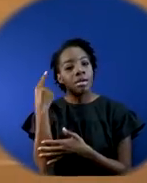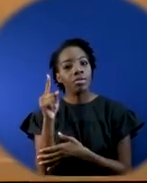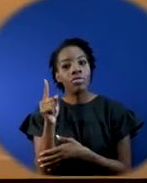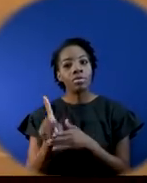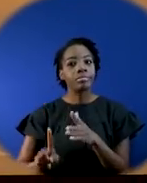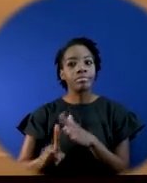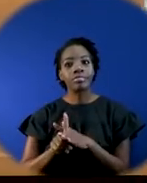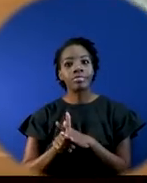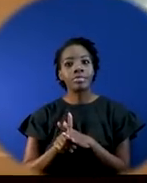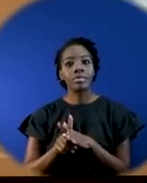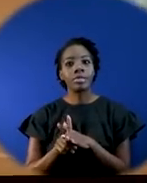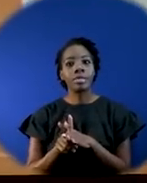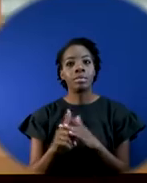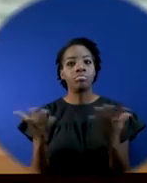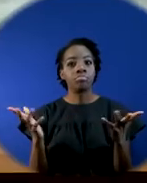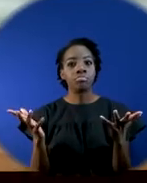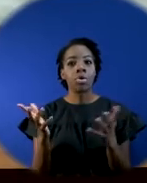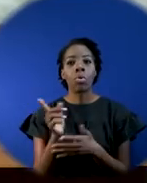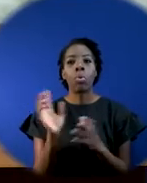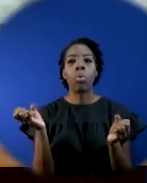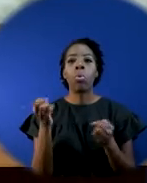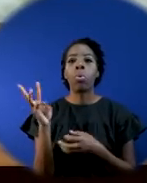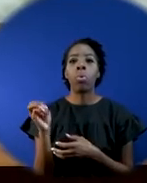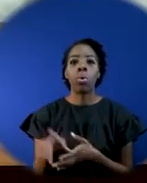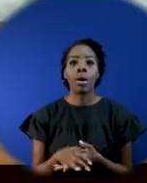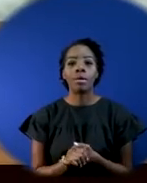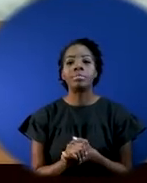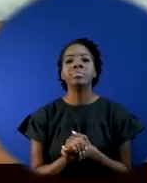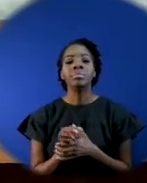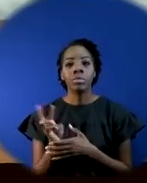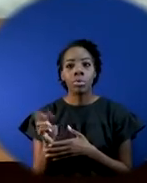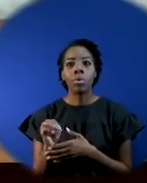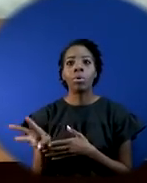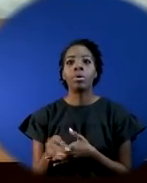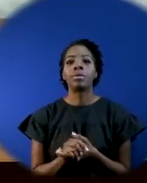first-time visitors this Sunday? Wow. Wow.